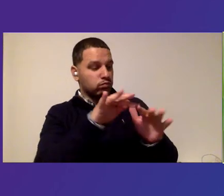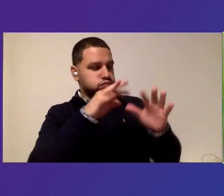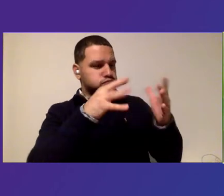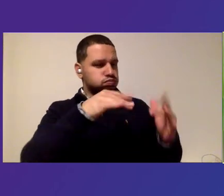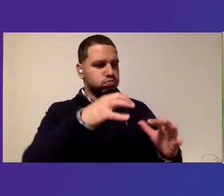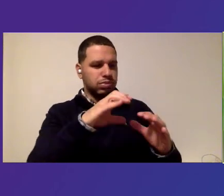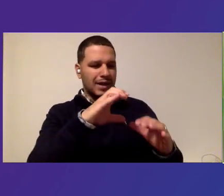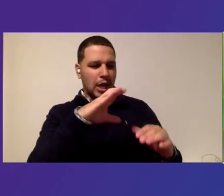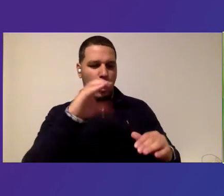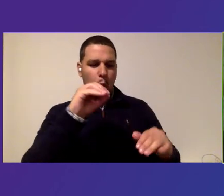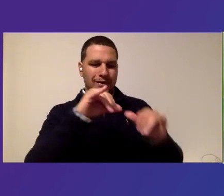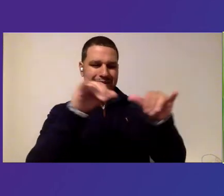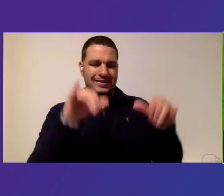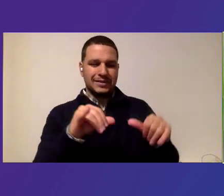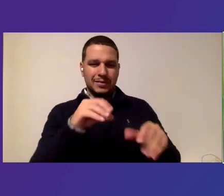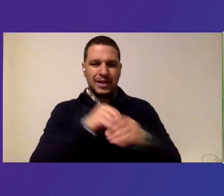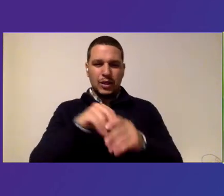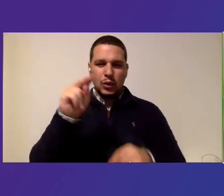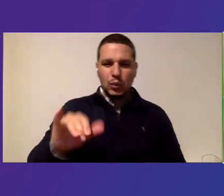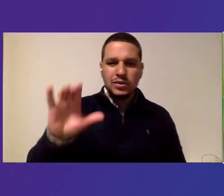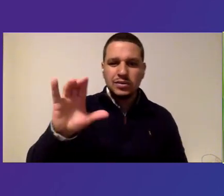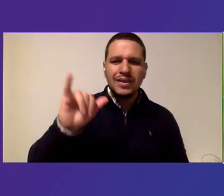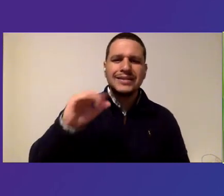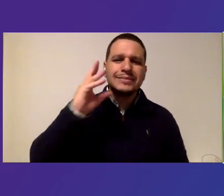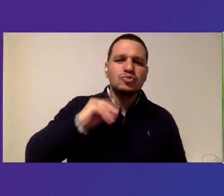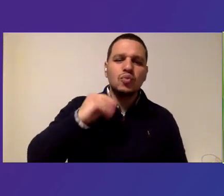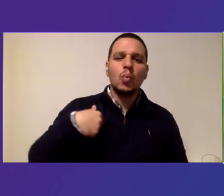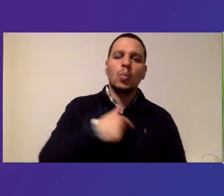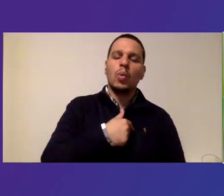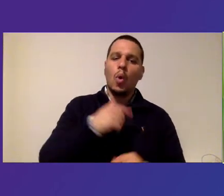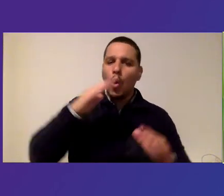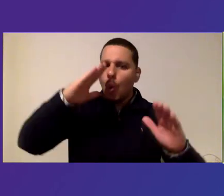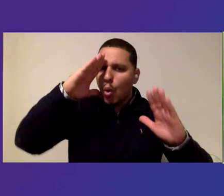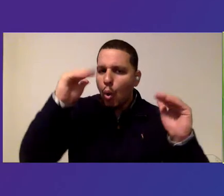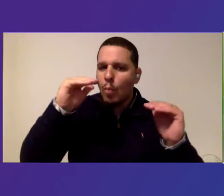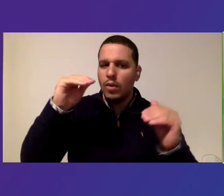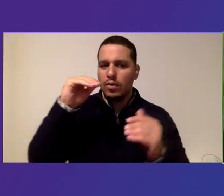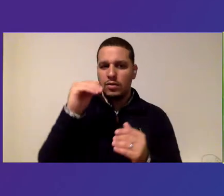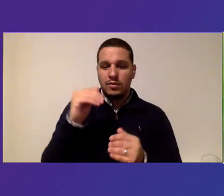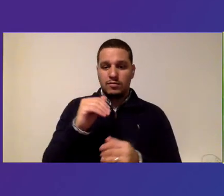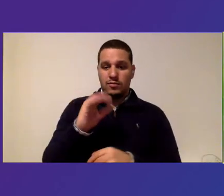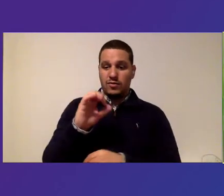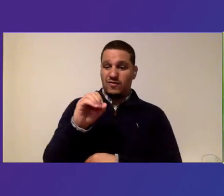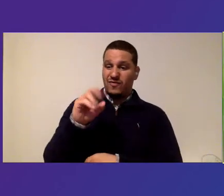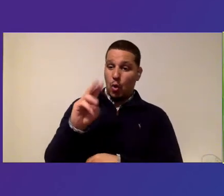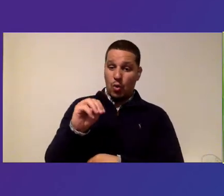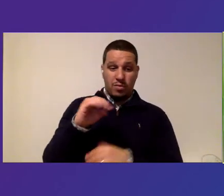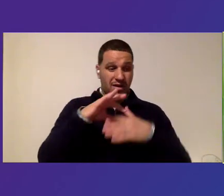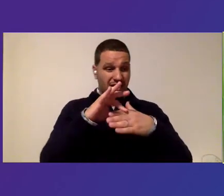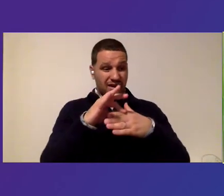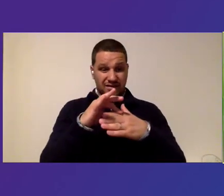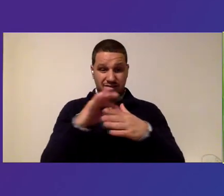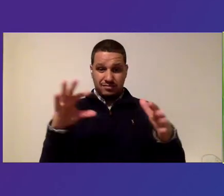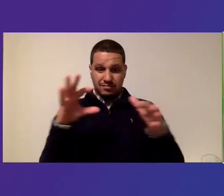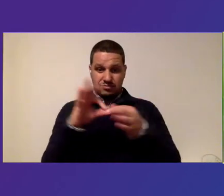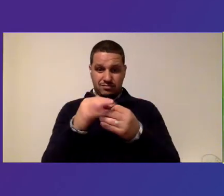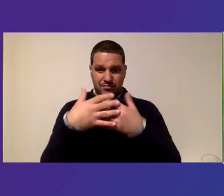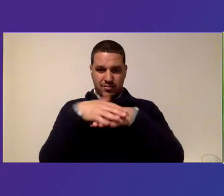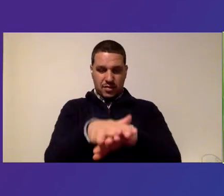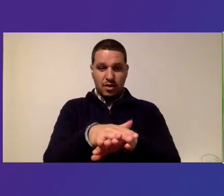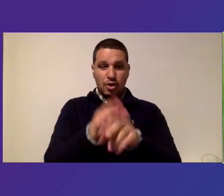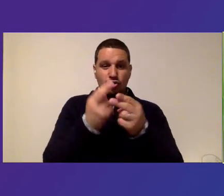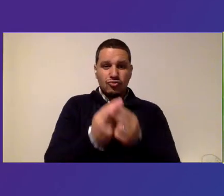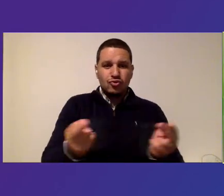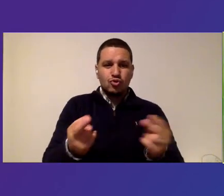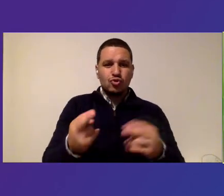New York City dance. It is an experience where we hope form and content align, resources are readily available,